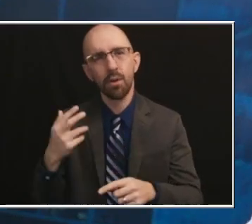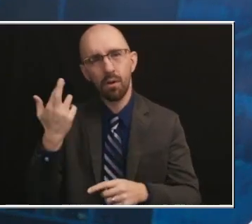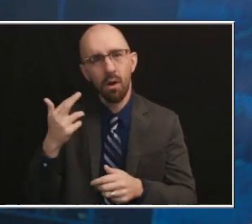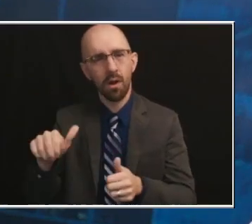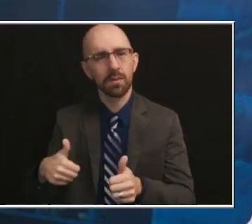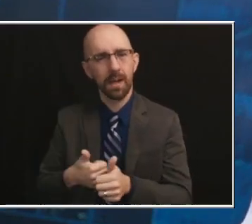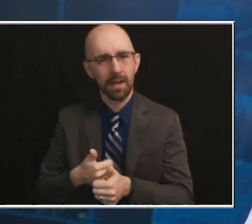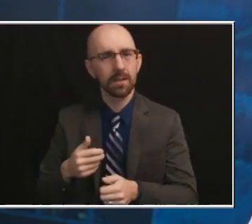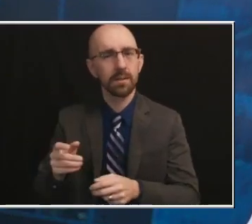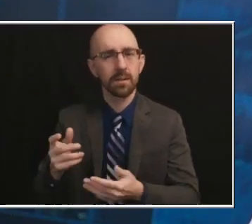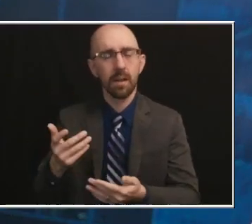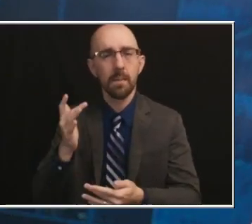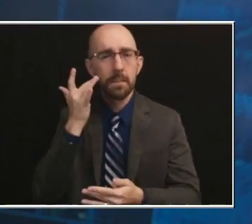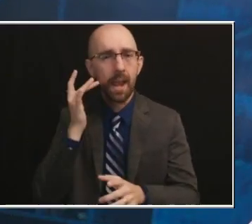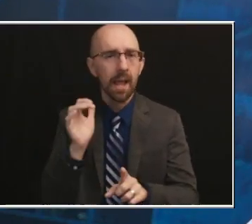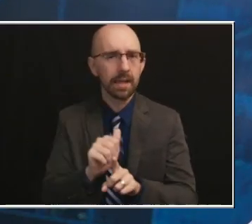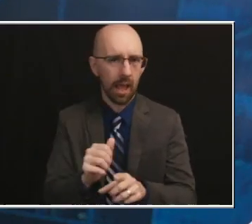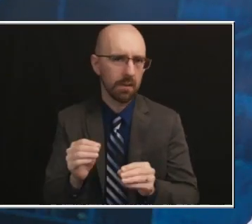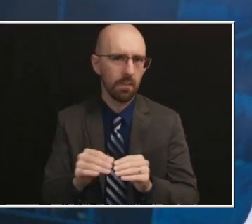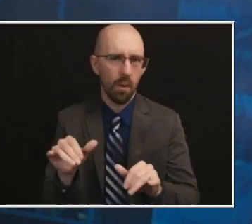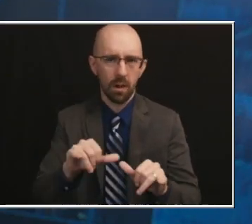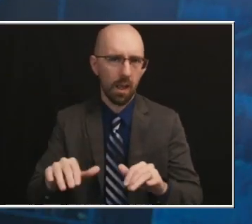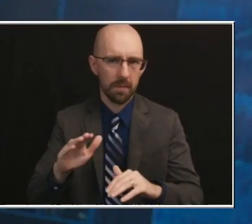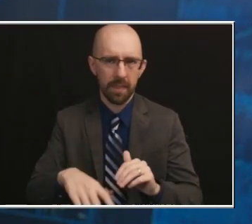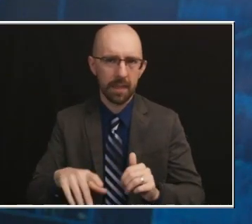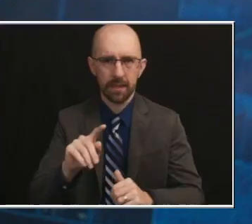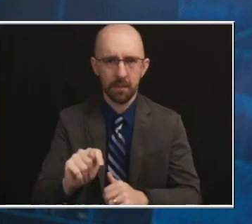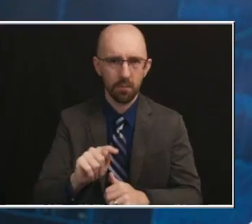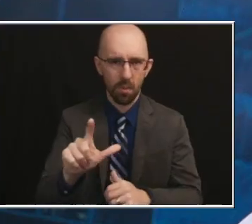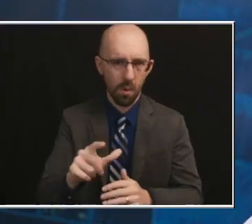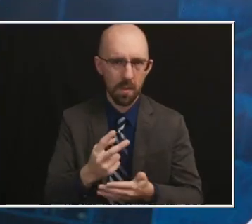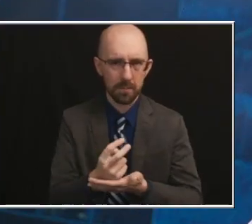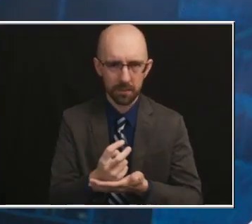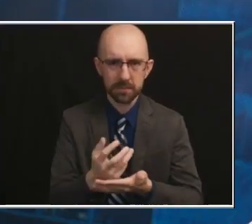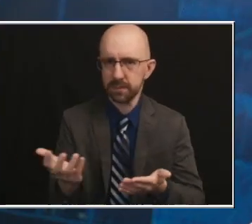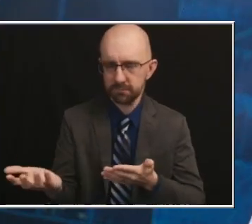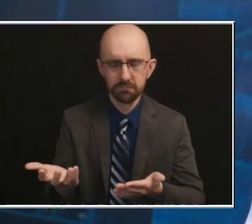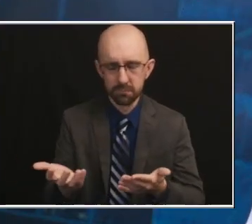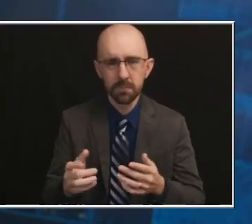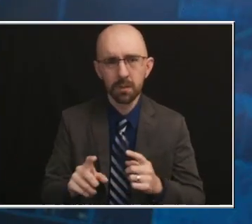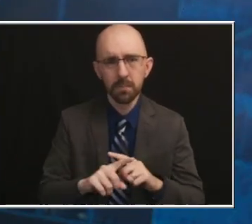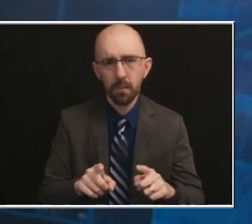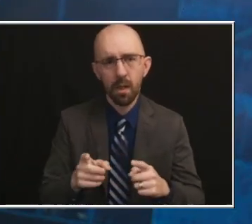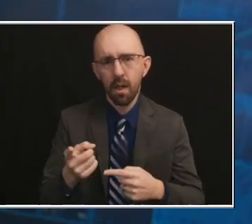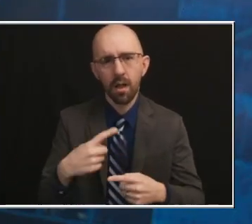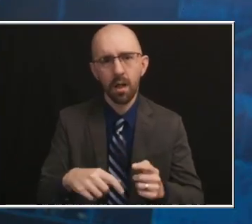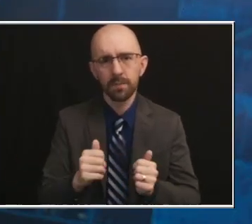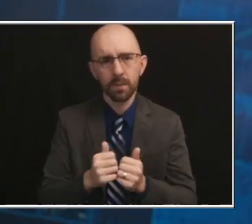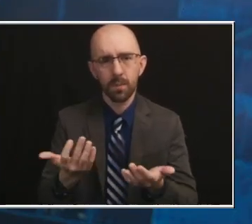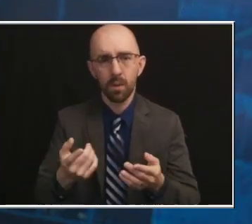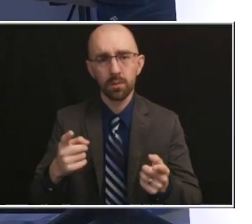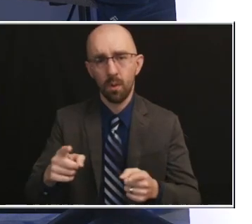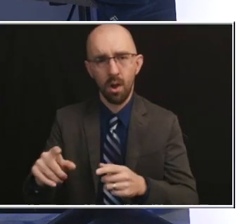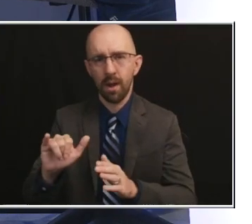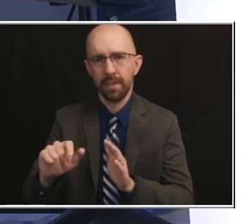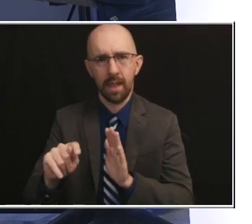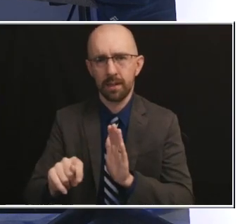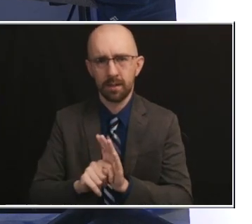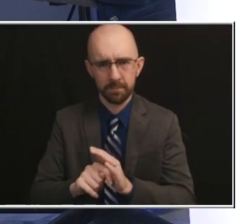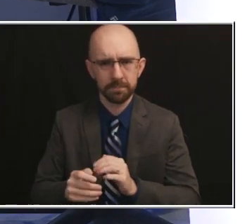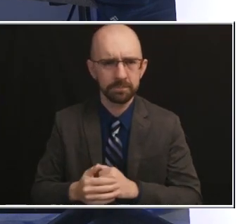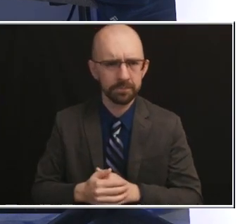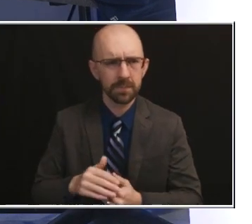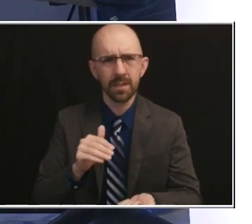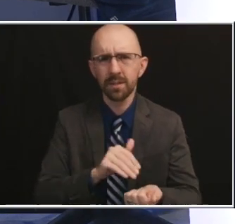attacks are far more common than temporal lobe epilepsy, thankfully. Sure, yeah. But it just comes with what's going on at the time. Dr. Jarzen, do you